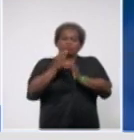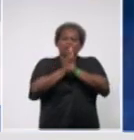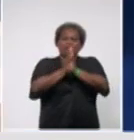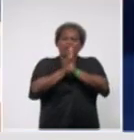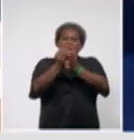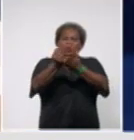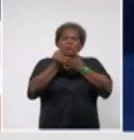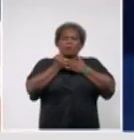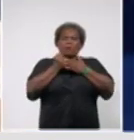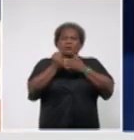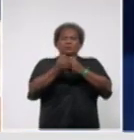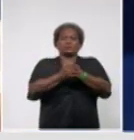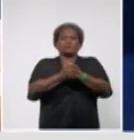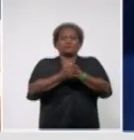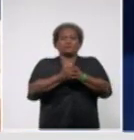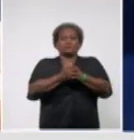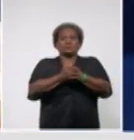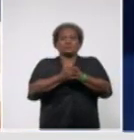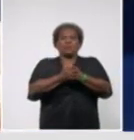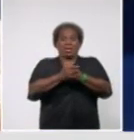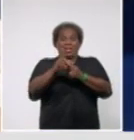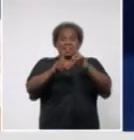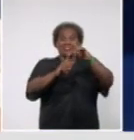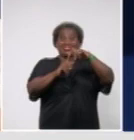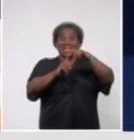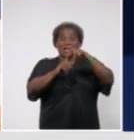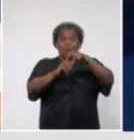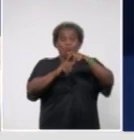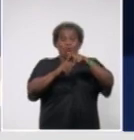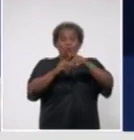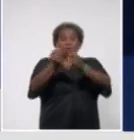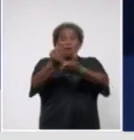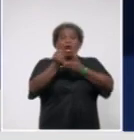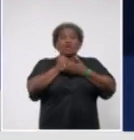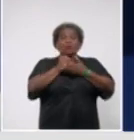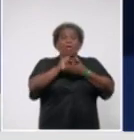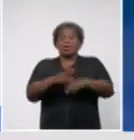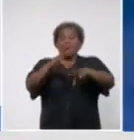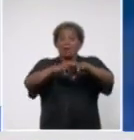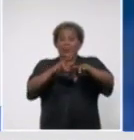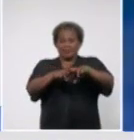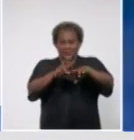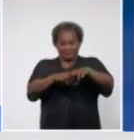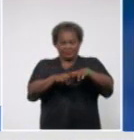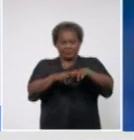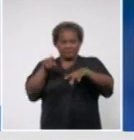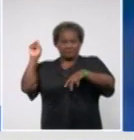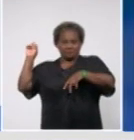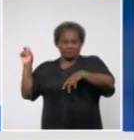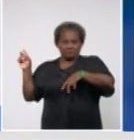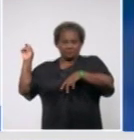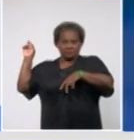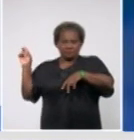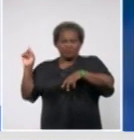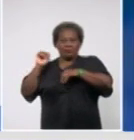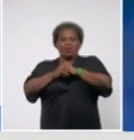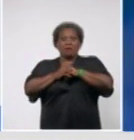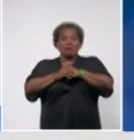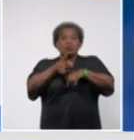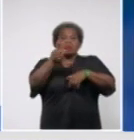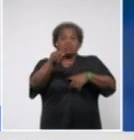The 17 cases from Havana belong to the municipalities of Arroyo